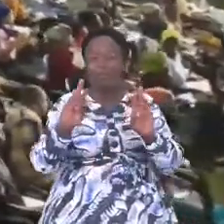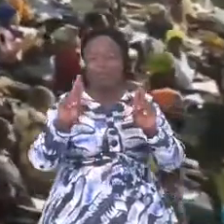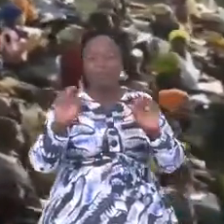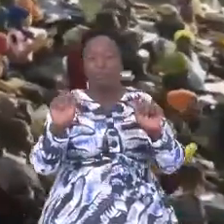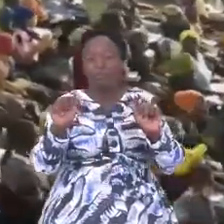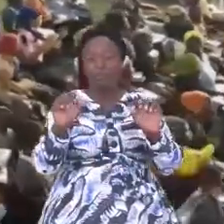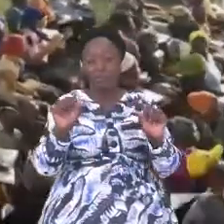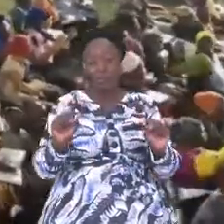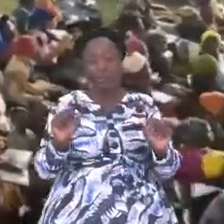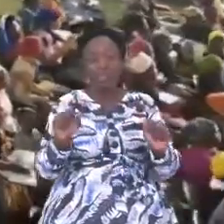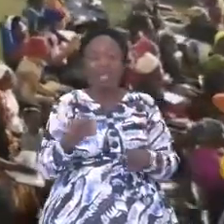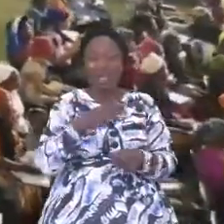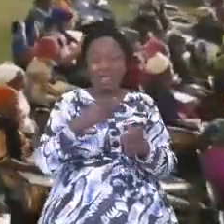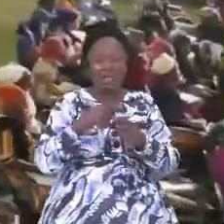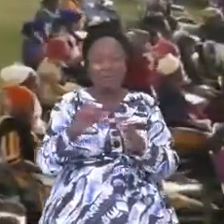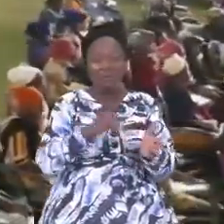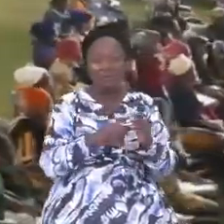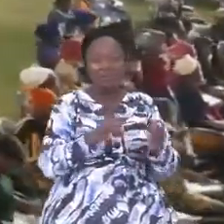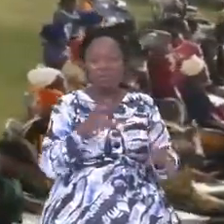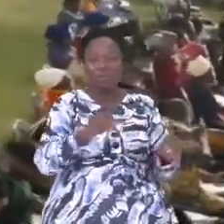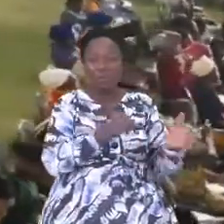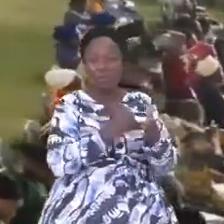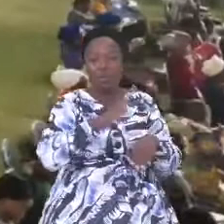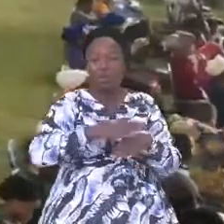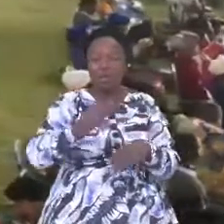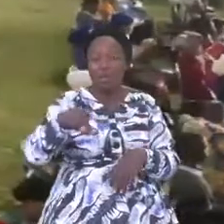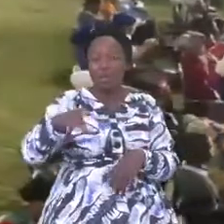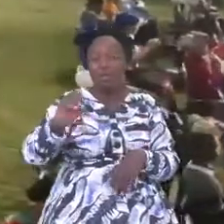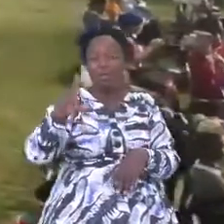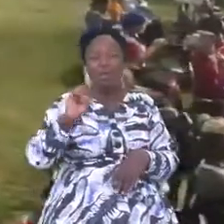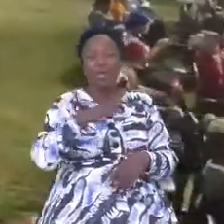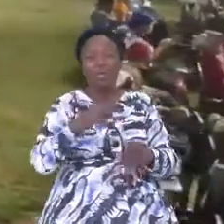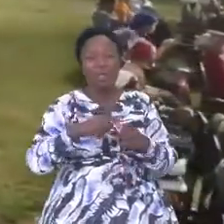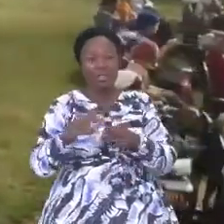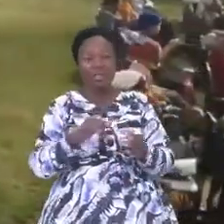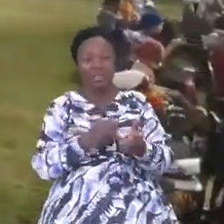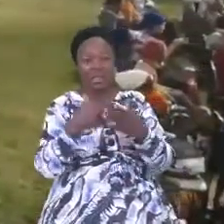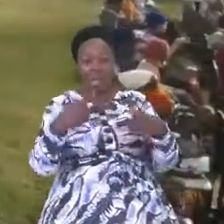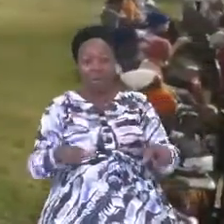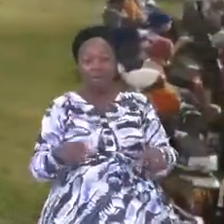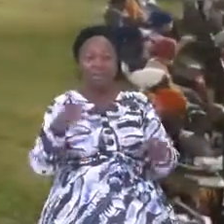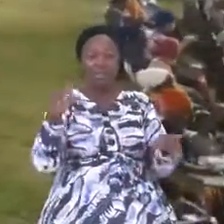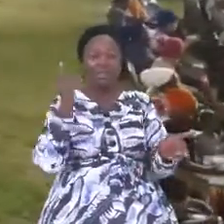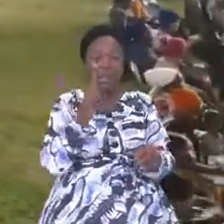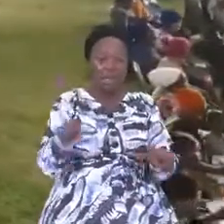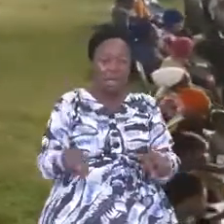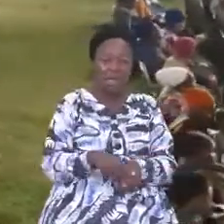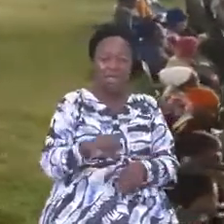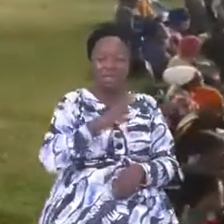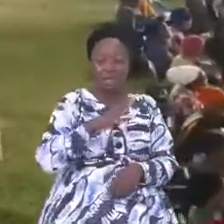upon a pole, and it came to pass, like God said, it shall